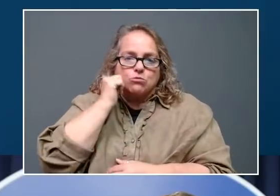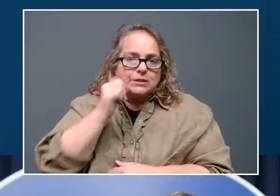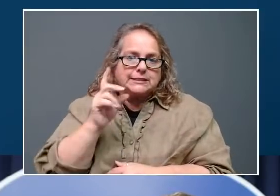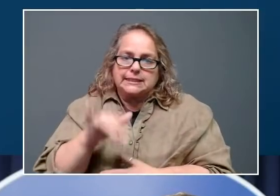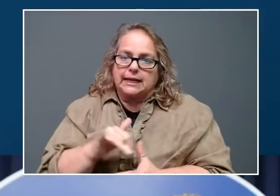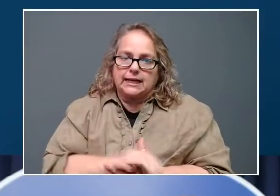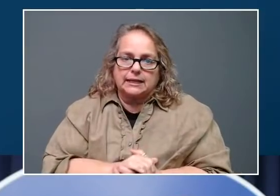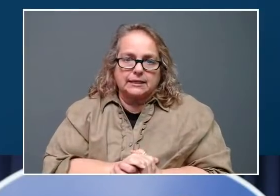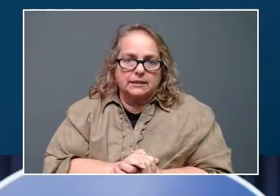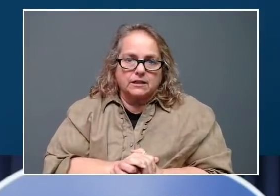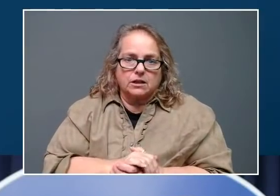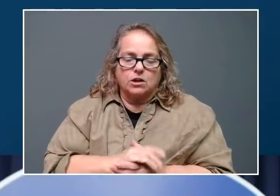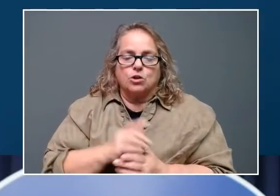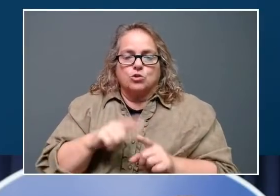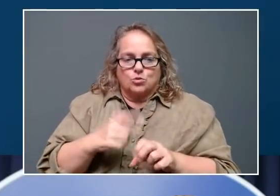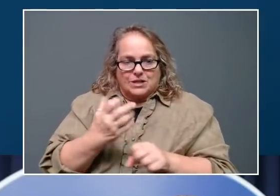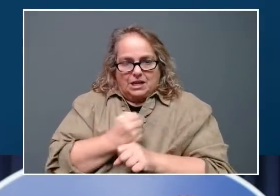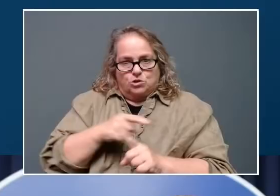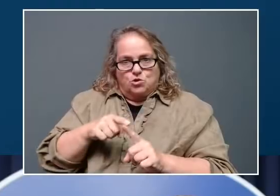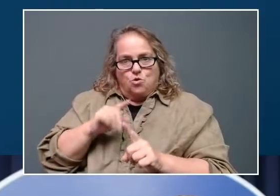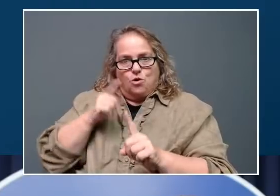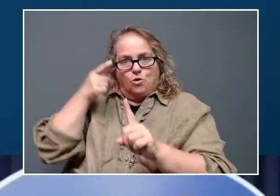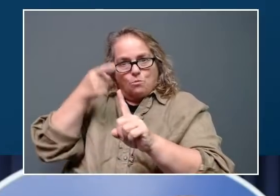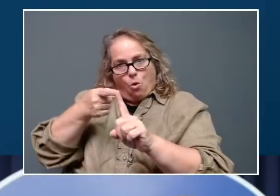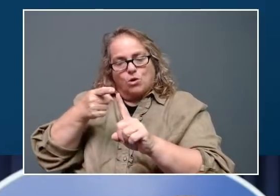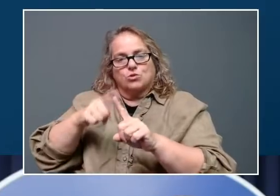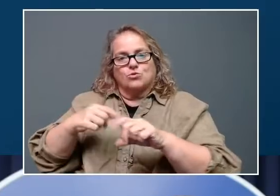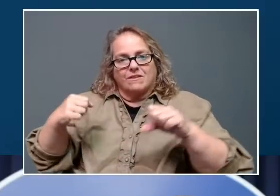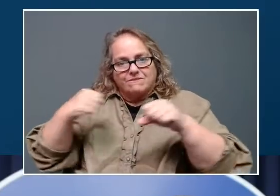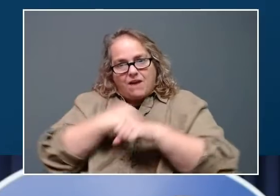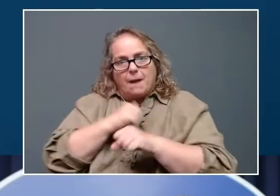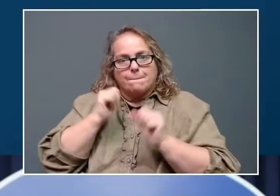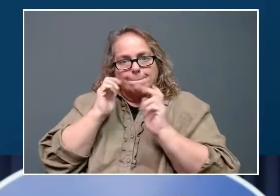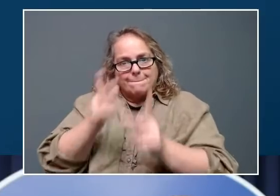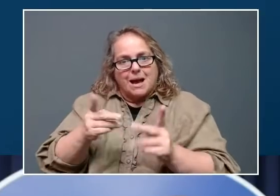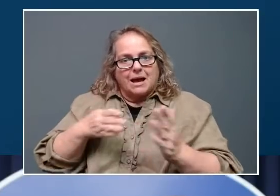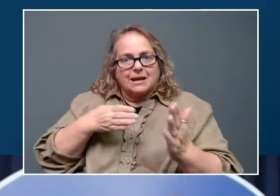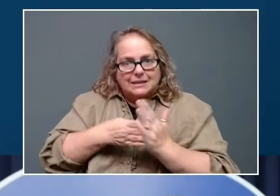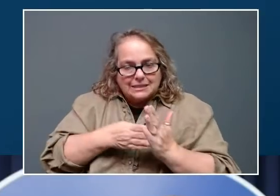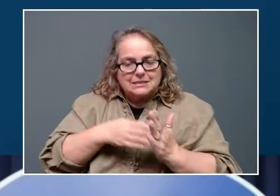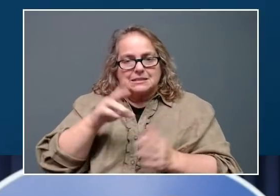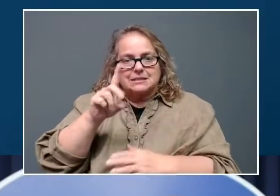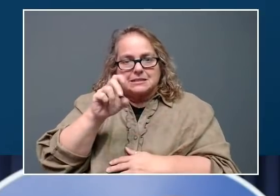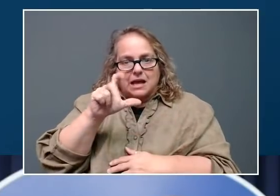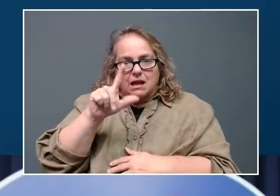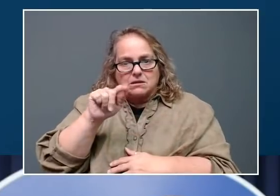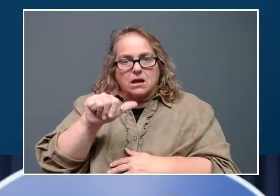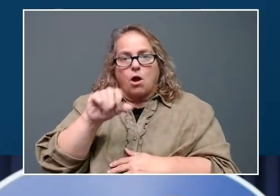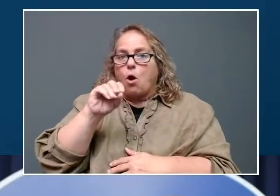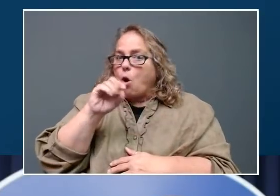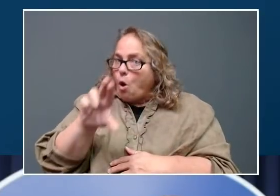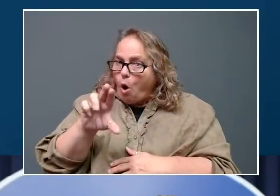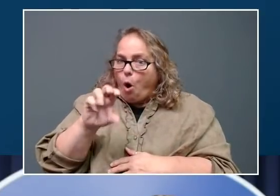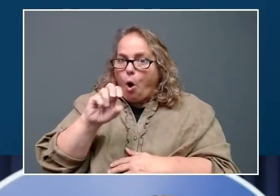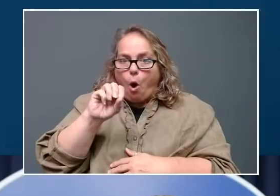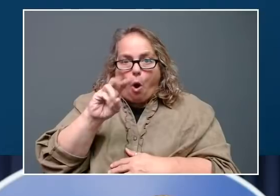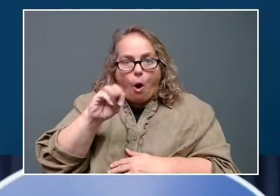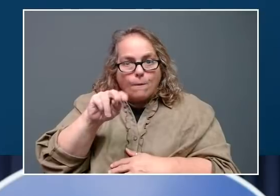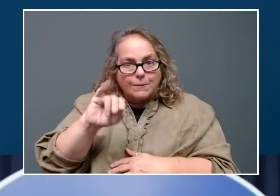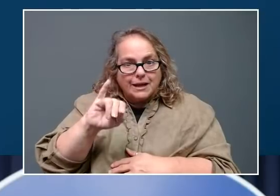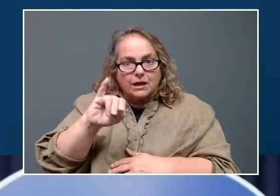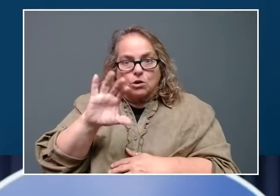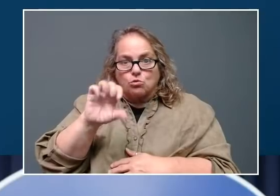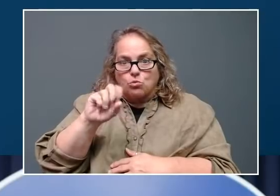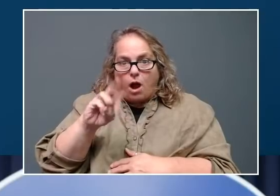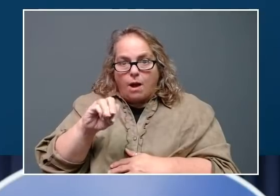we need to get to fight back against Delta or Omicron We need to see these